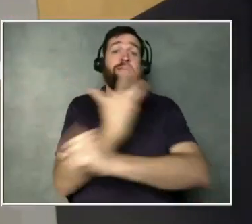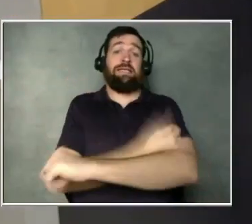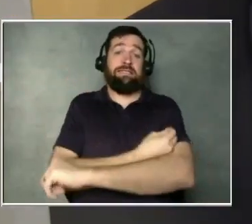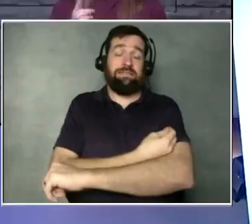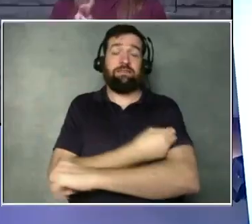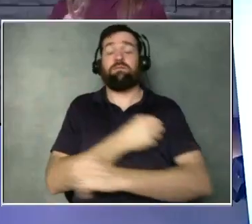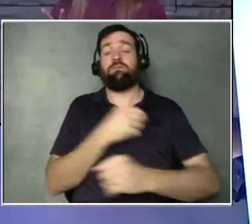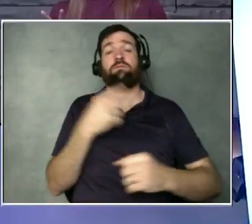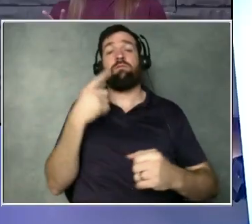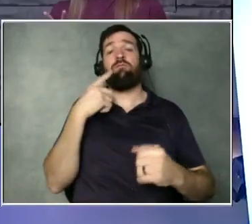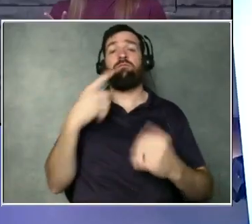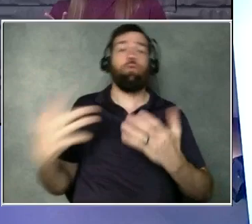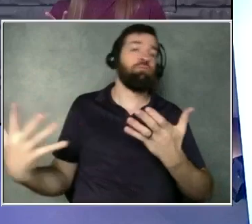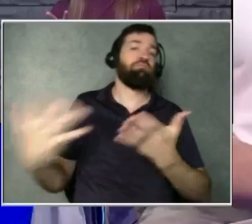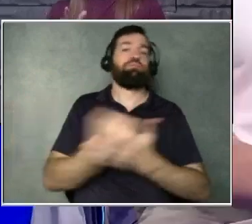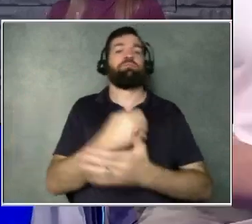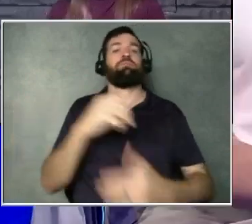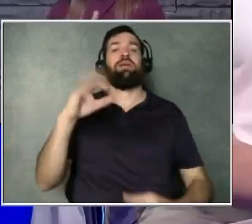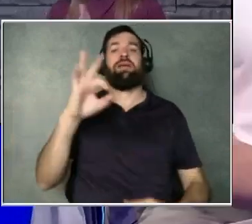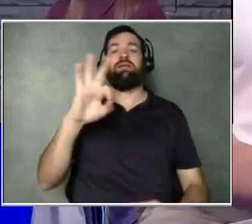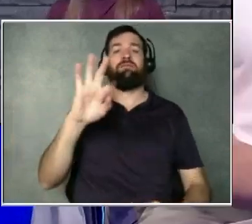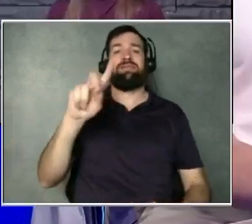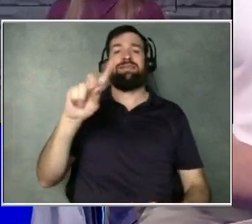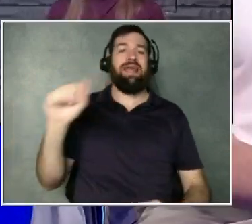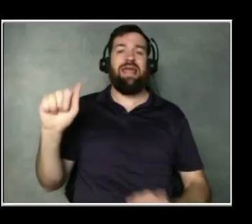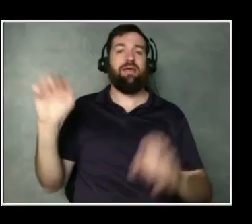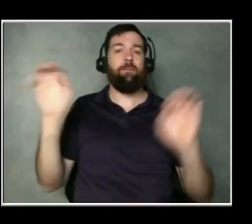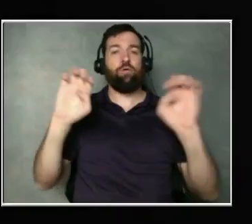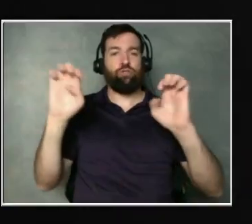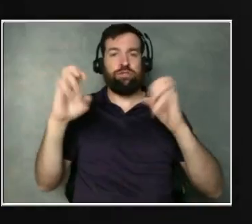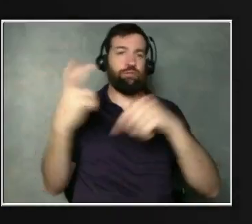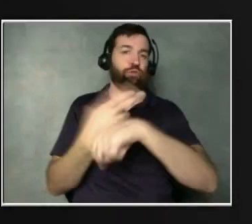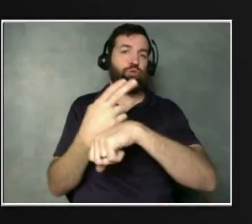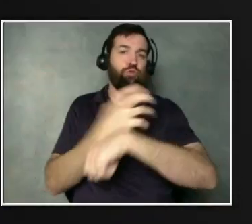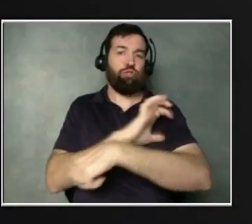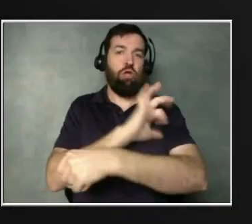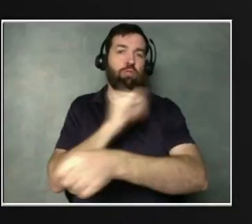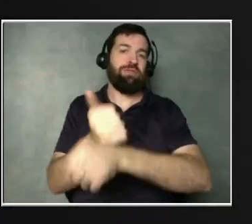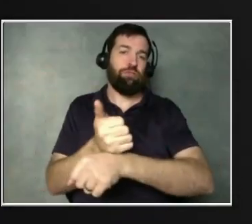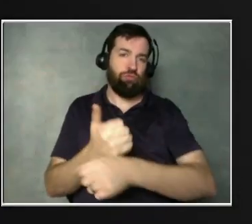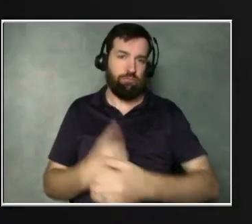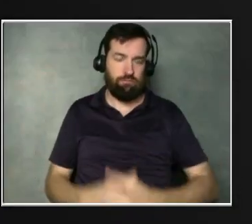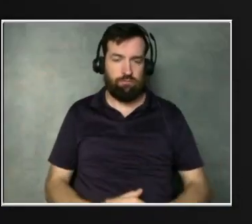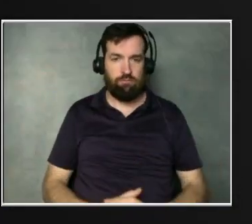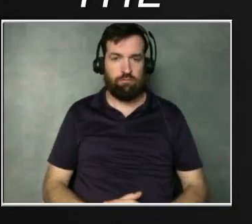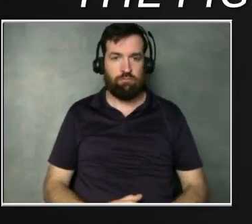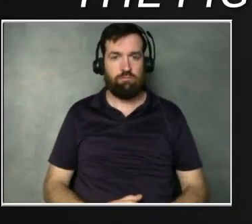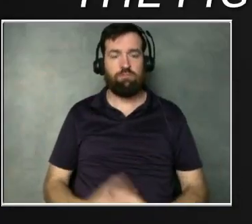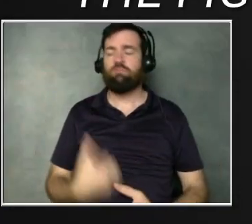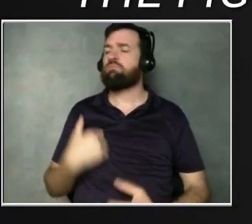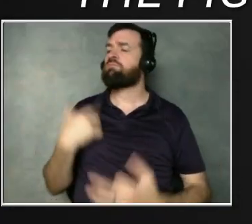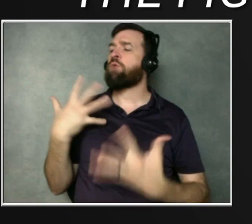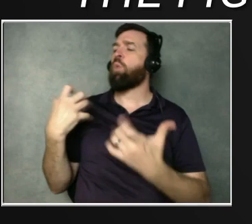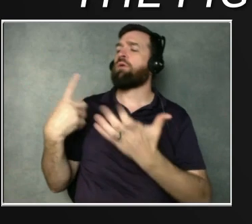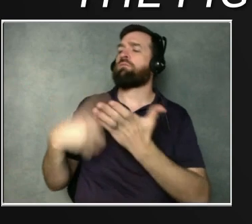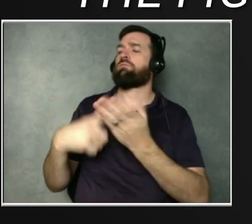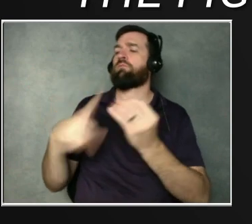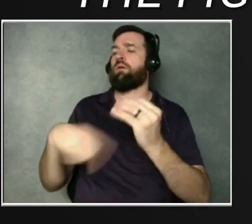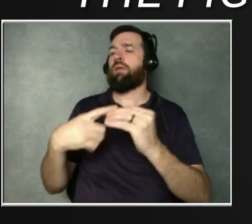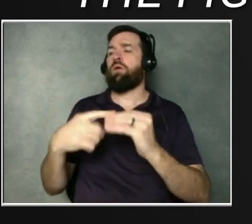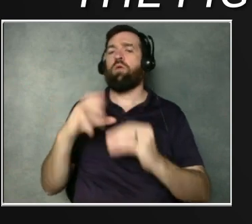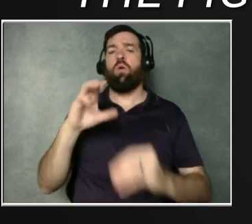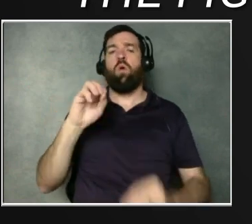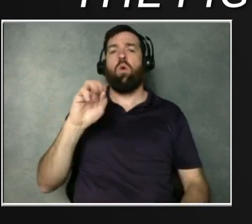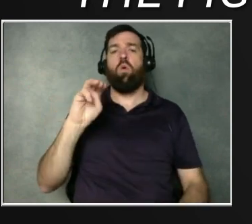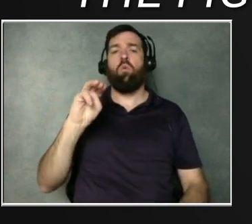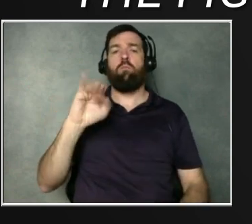gain FDA emergency use authorization. We wanted to talk a little bit about the Omicron variant, just because